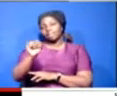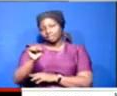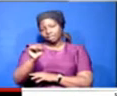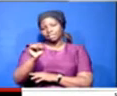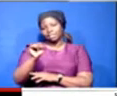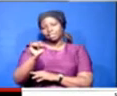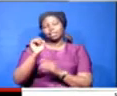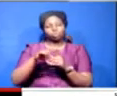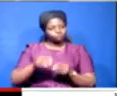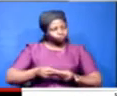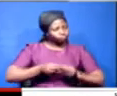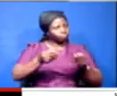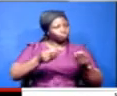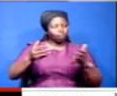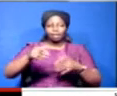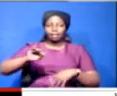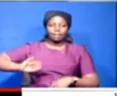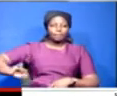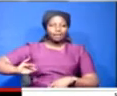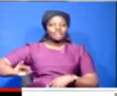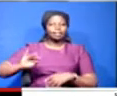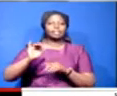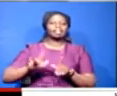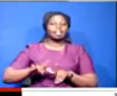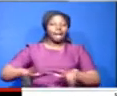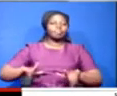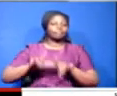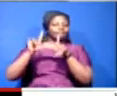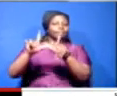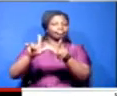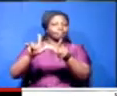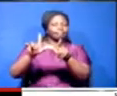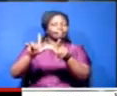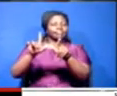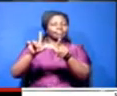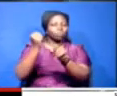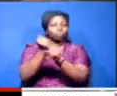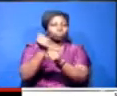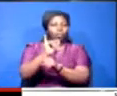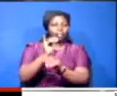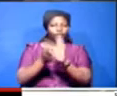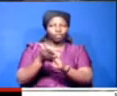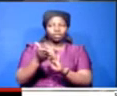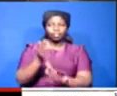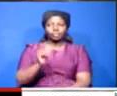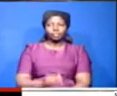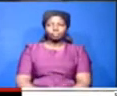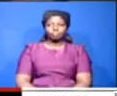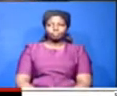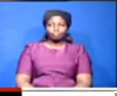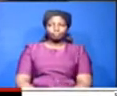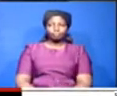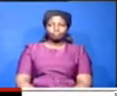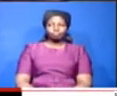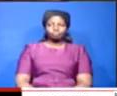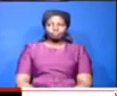deeds to expeditiously execute the exercise. Wapili ni Fatuma Yusuf